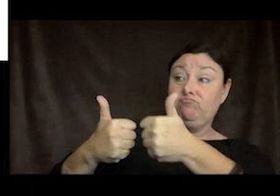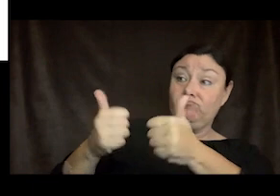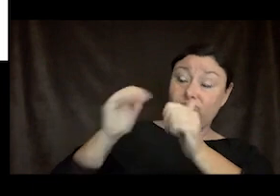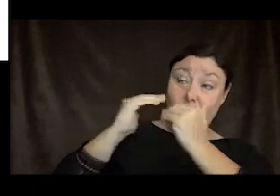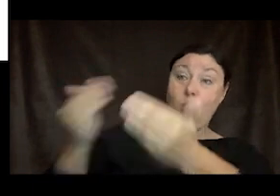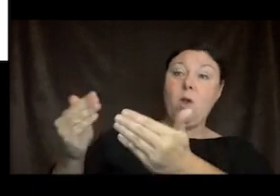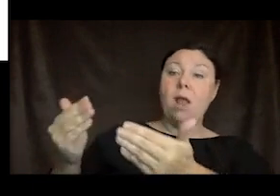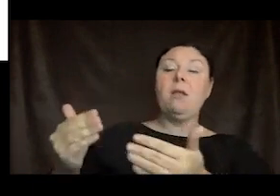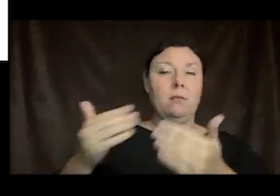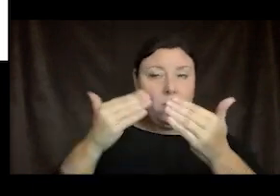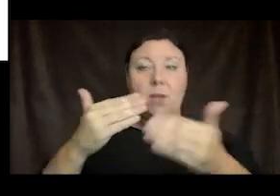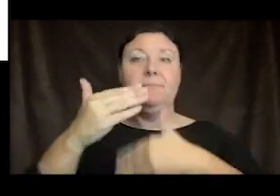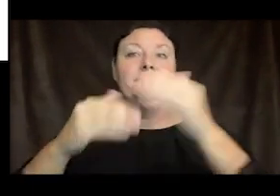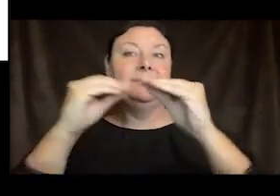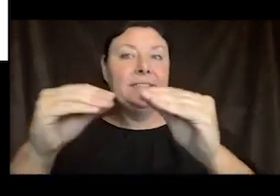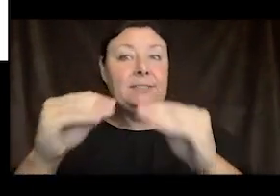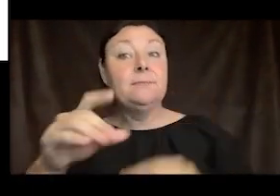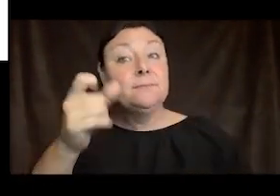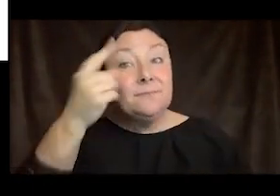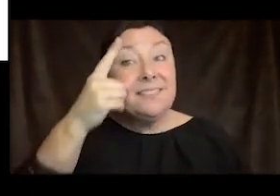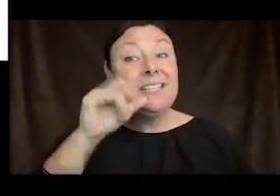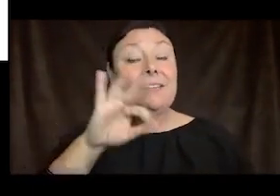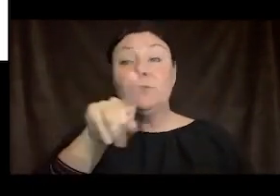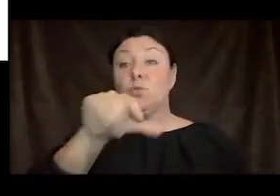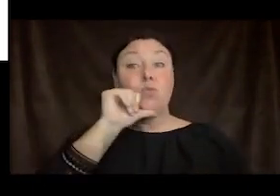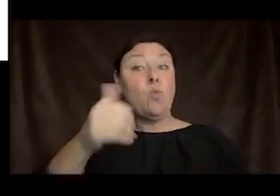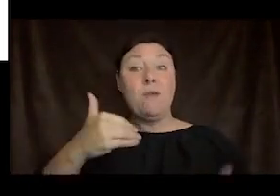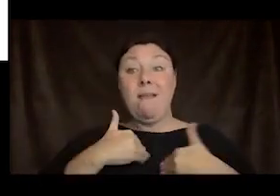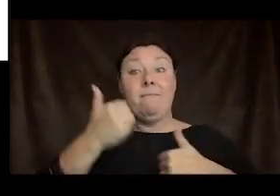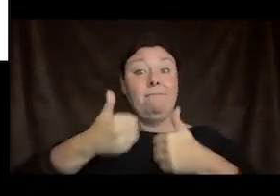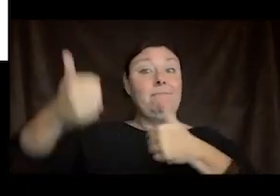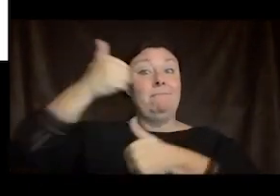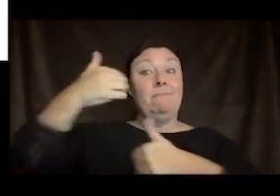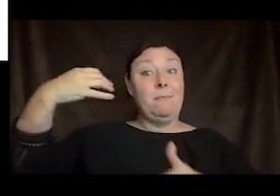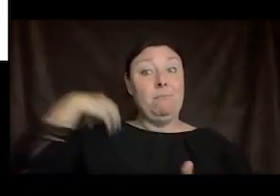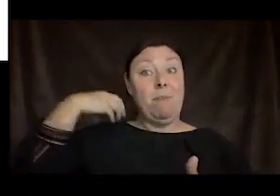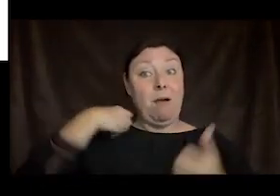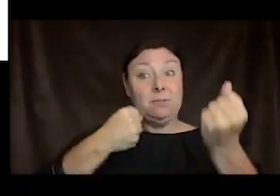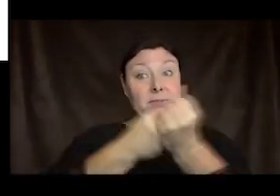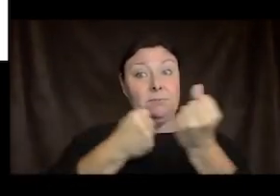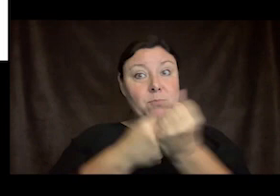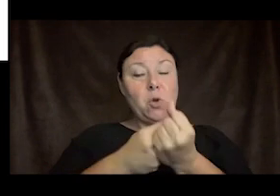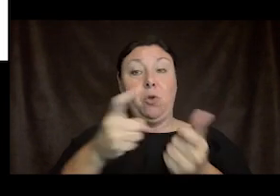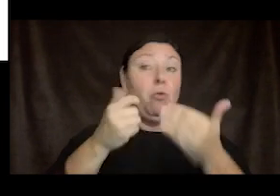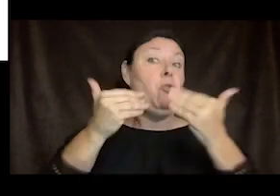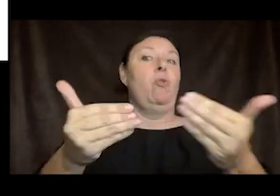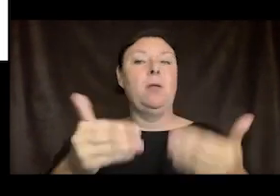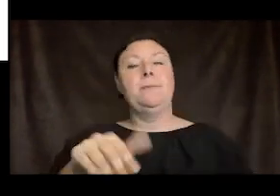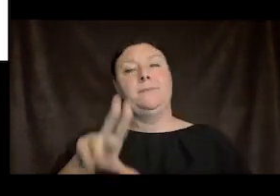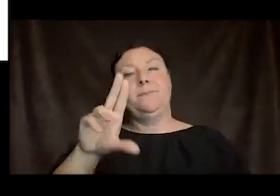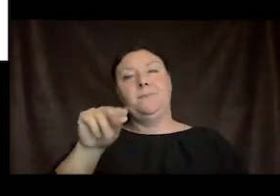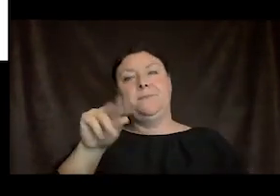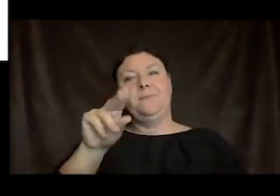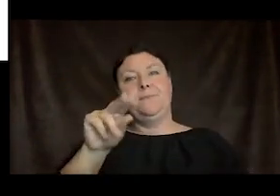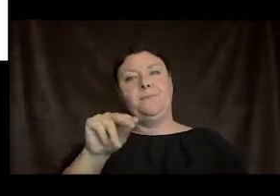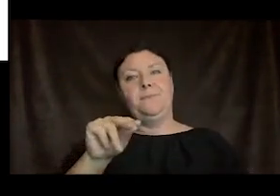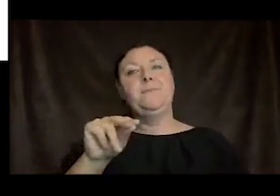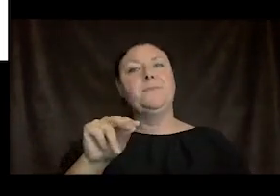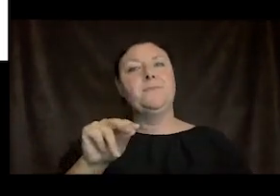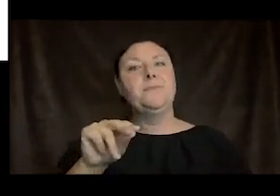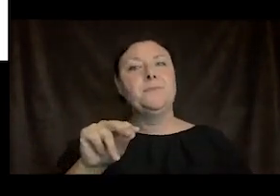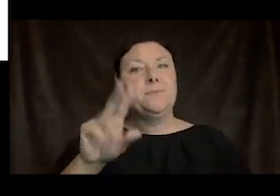it. I will not sit here and pretend that if you don't have administrative support that you should move forward, because we all know that there are